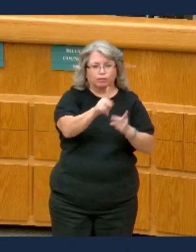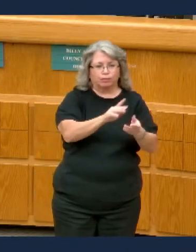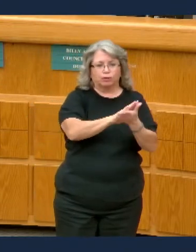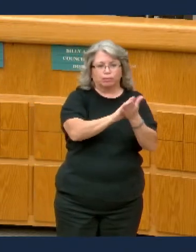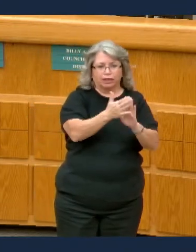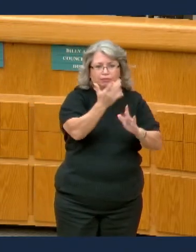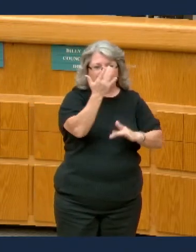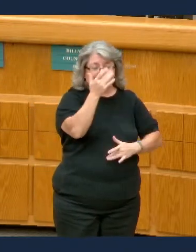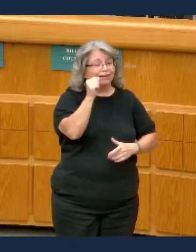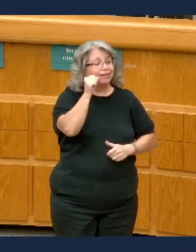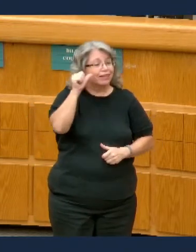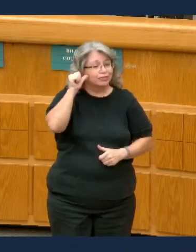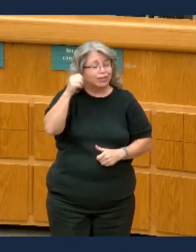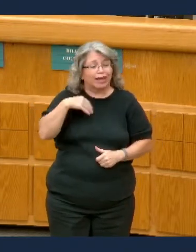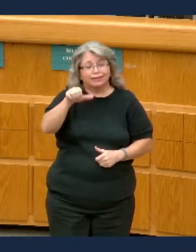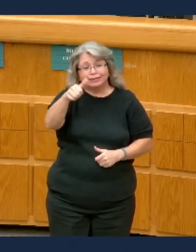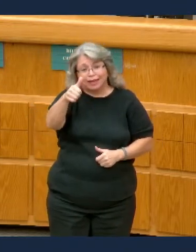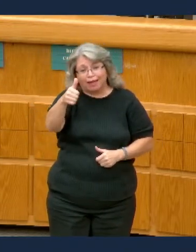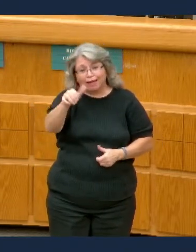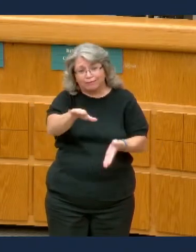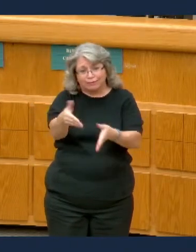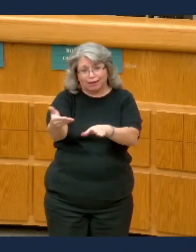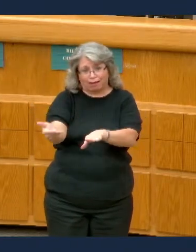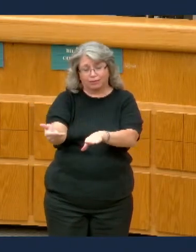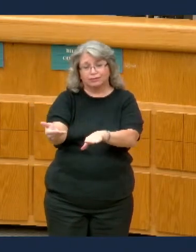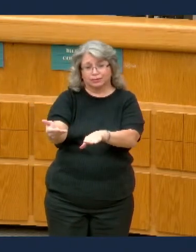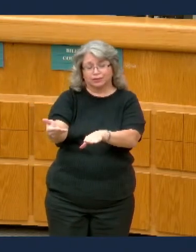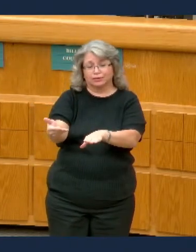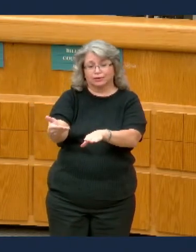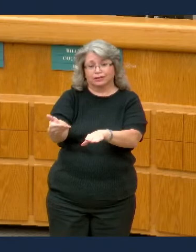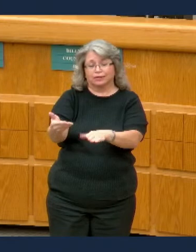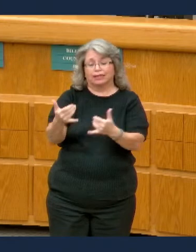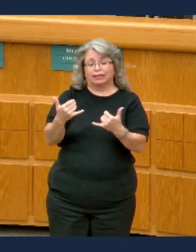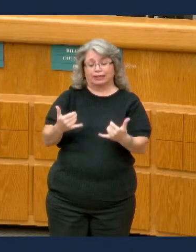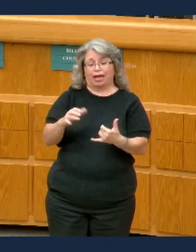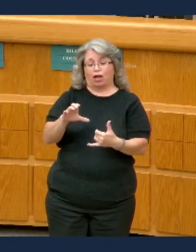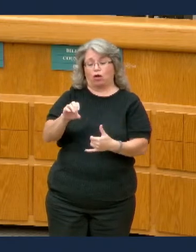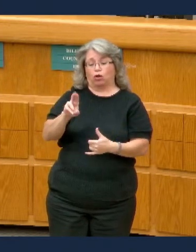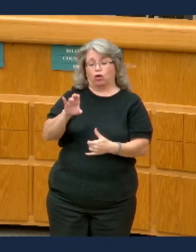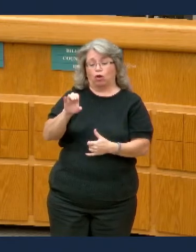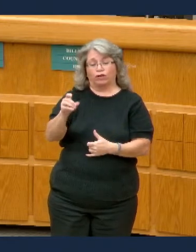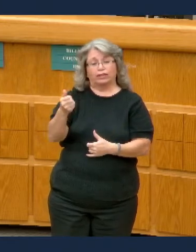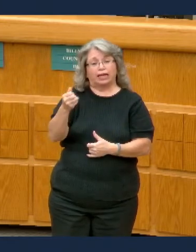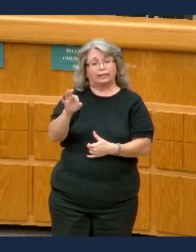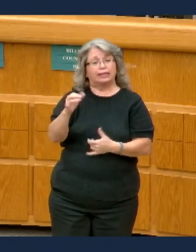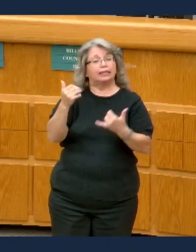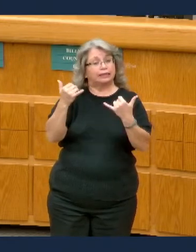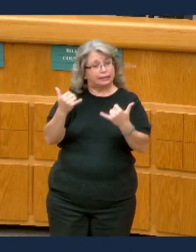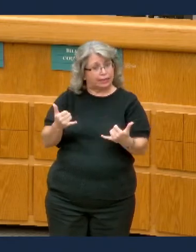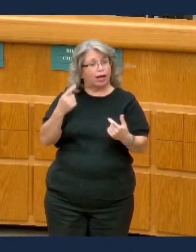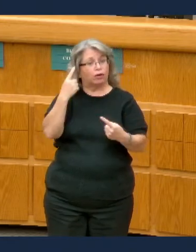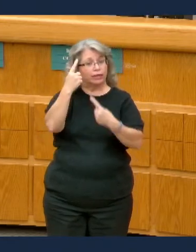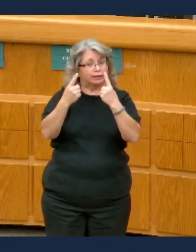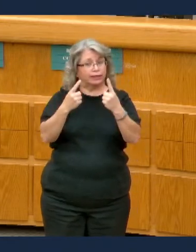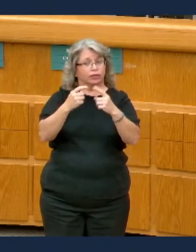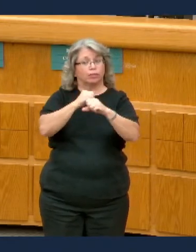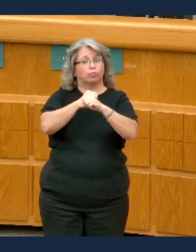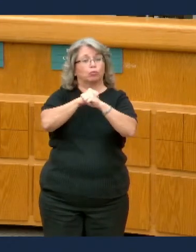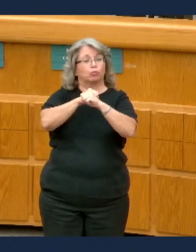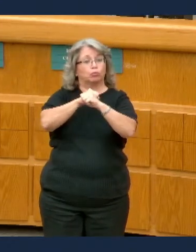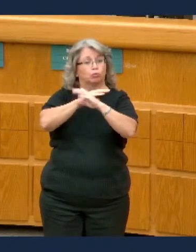be prevented. It's now considered, COVID-19 is considered a preventable illness, and so by getting vaccinated, you